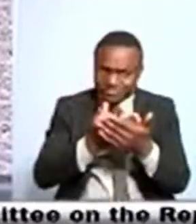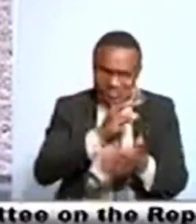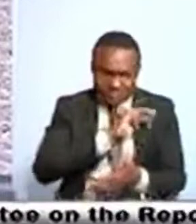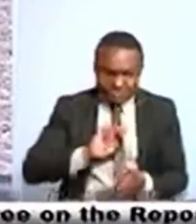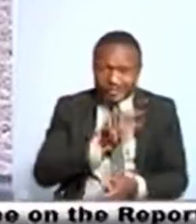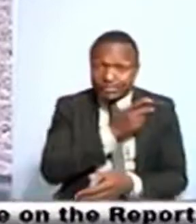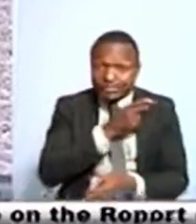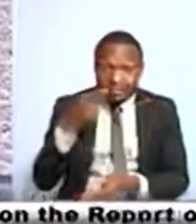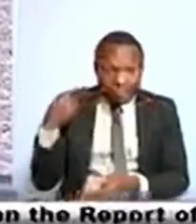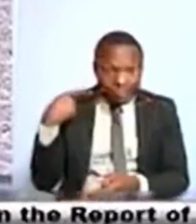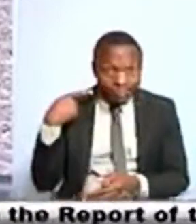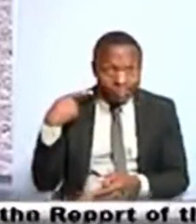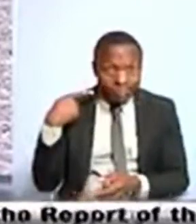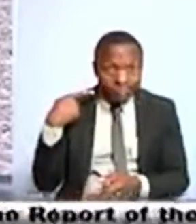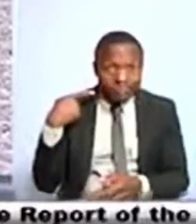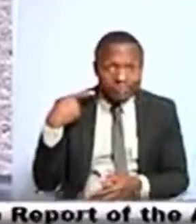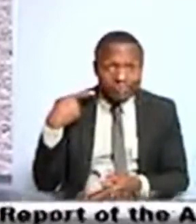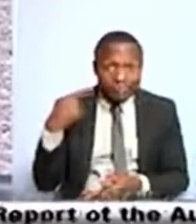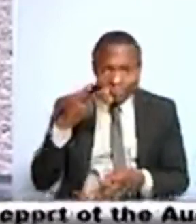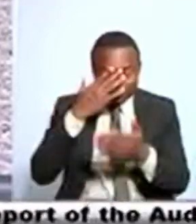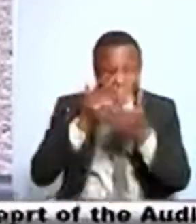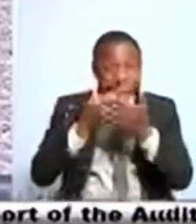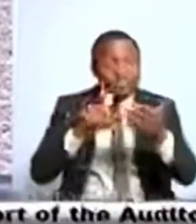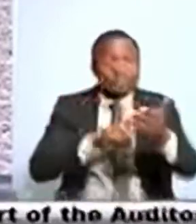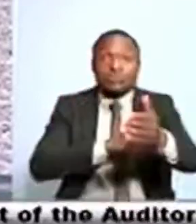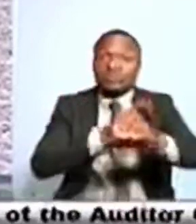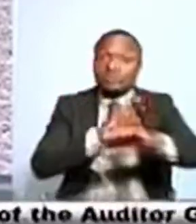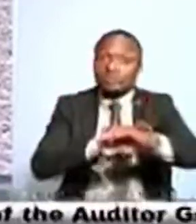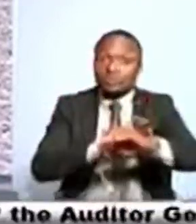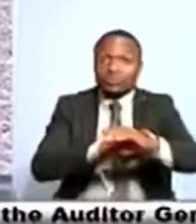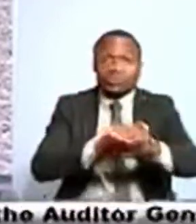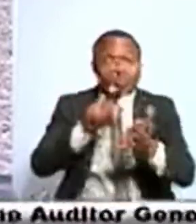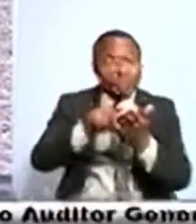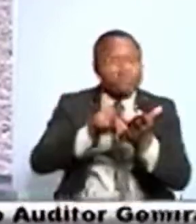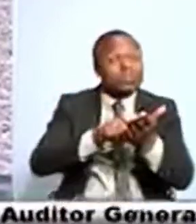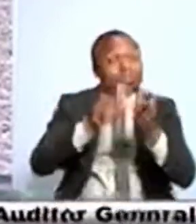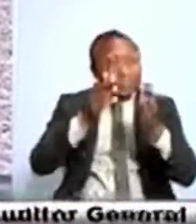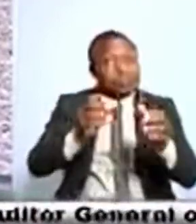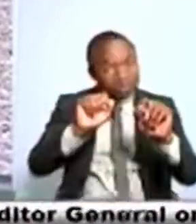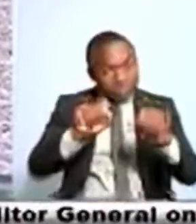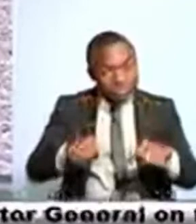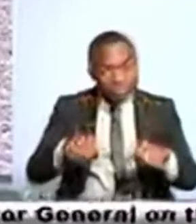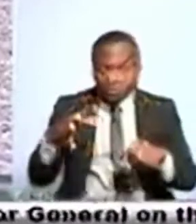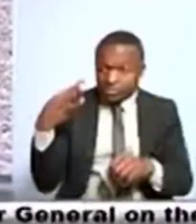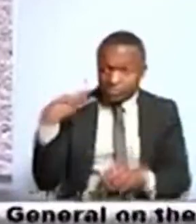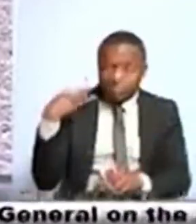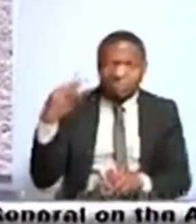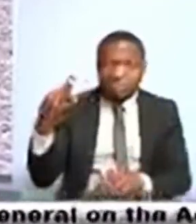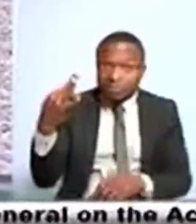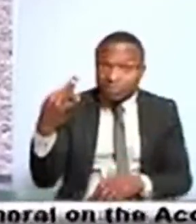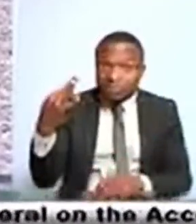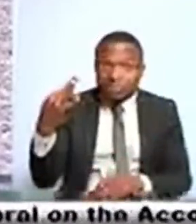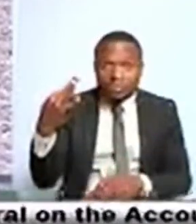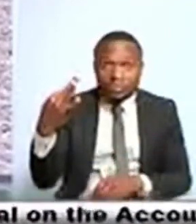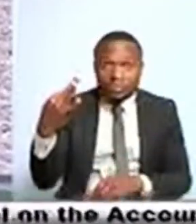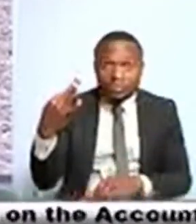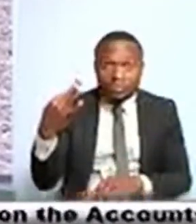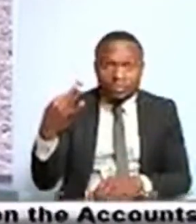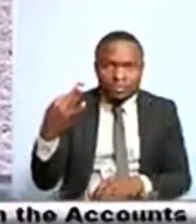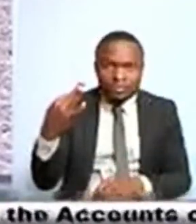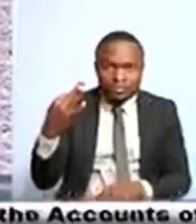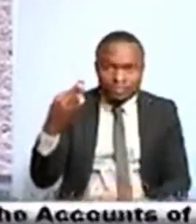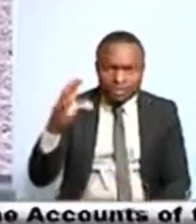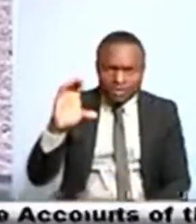been detained or detained for a long time, where our lawyers are able to apply for writs of habeas corpus to ensure